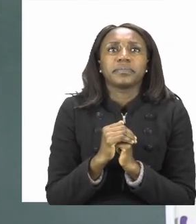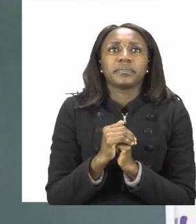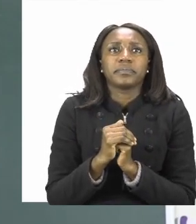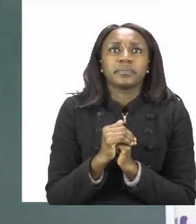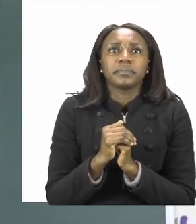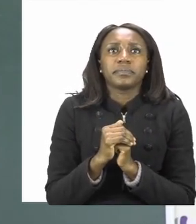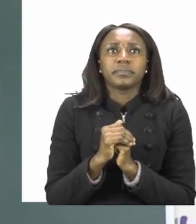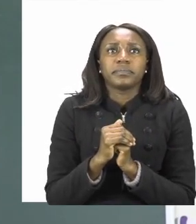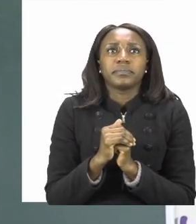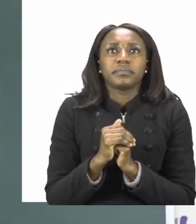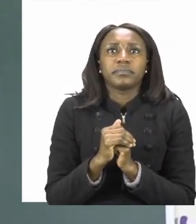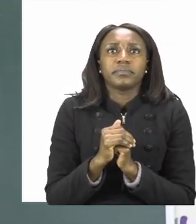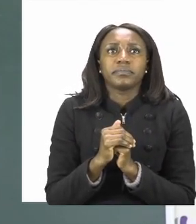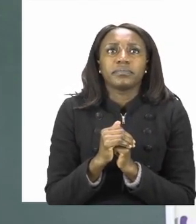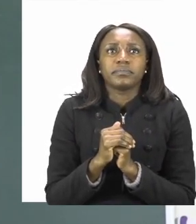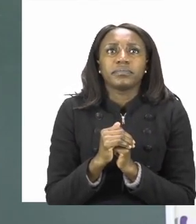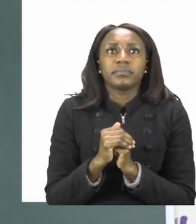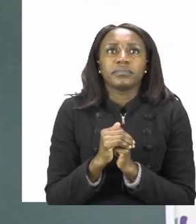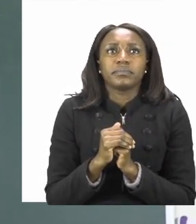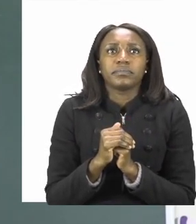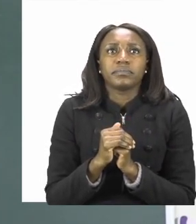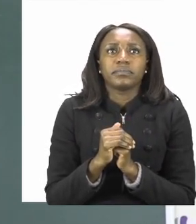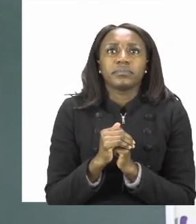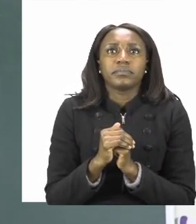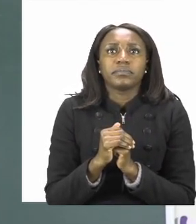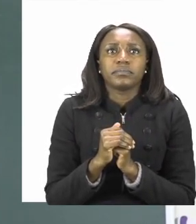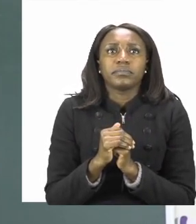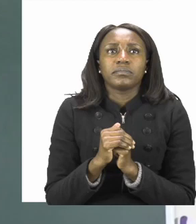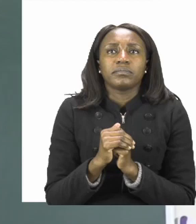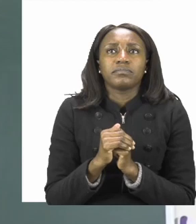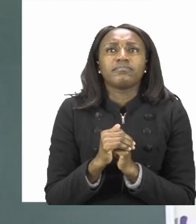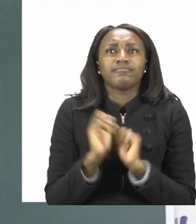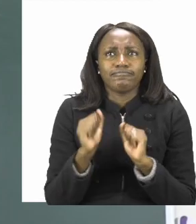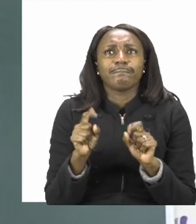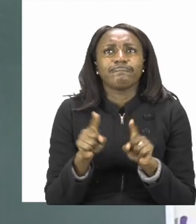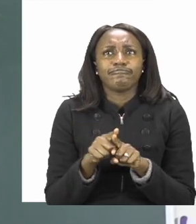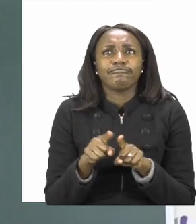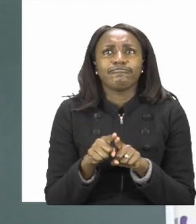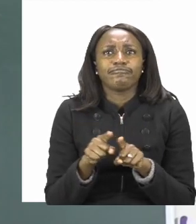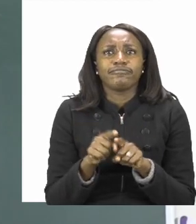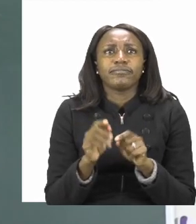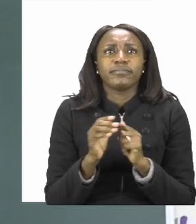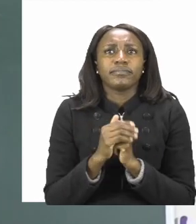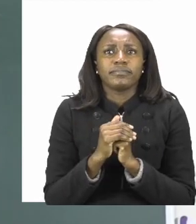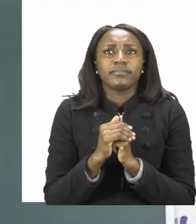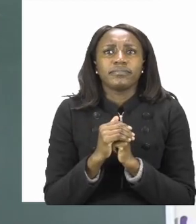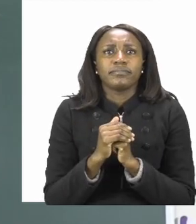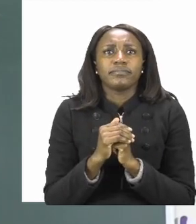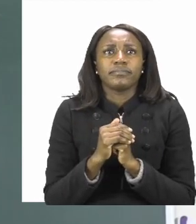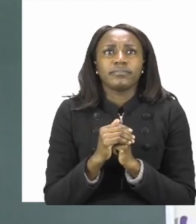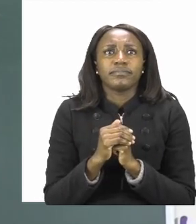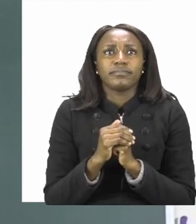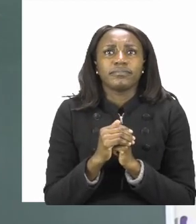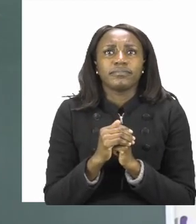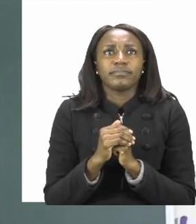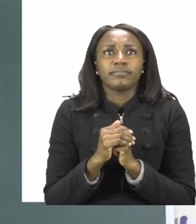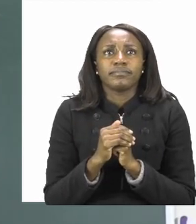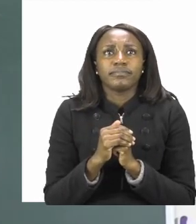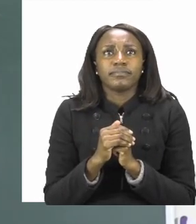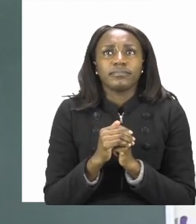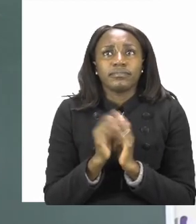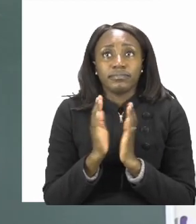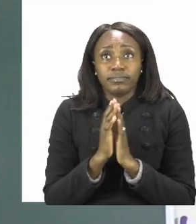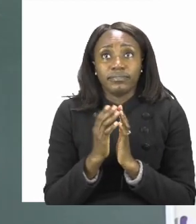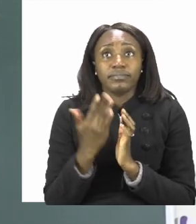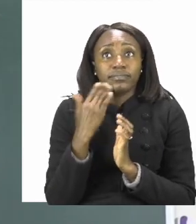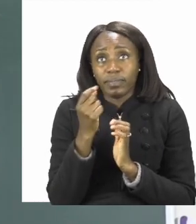bigger than the other because it needs to look exactly the same. Another trick I can give you is to press your